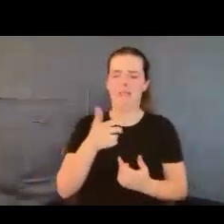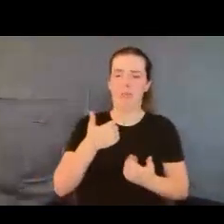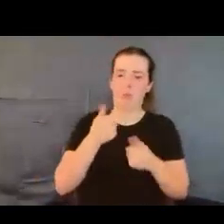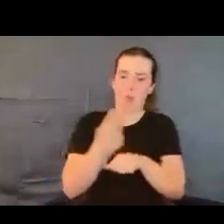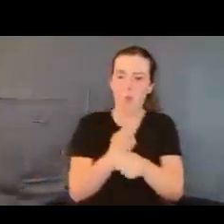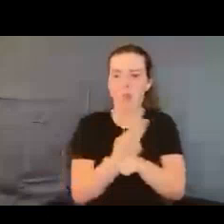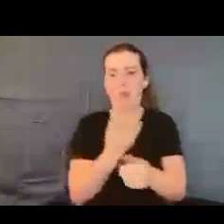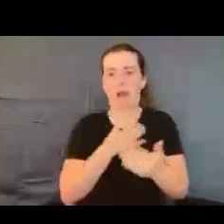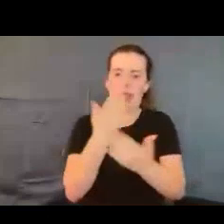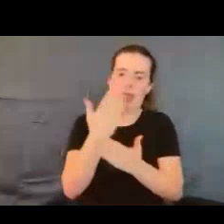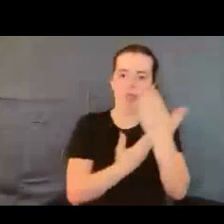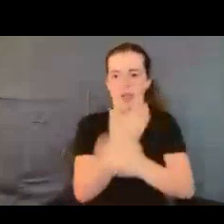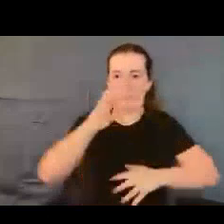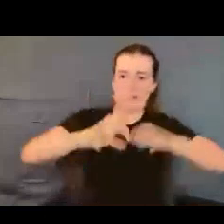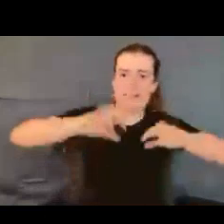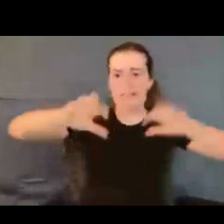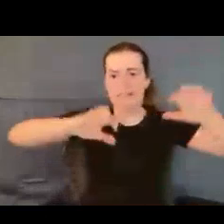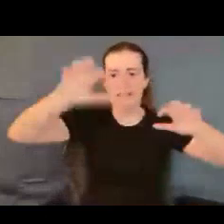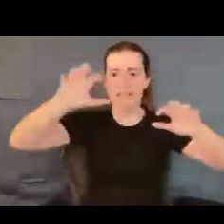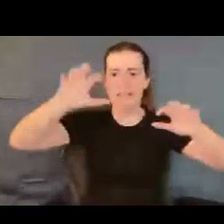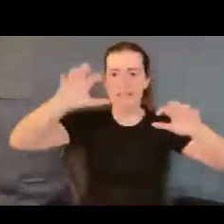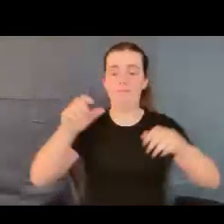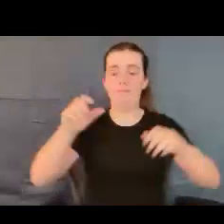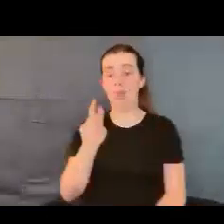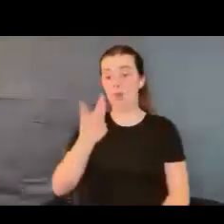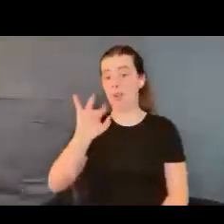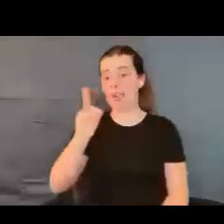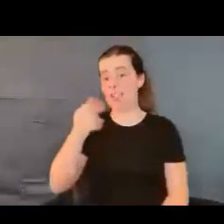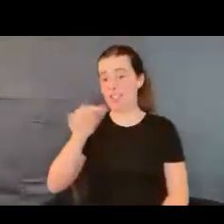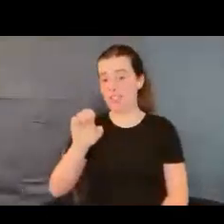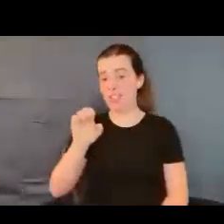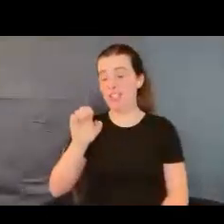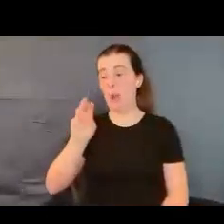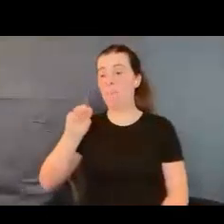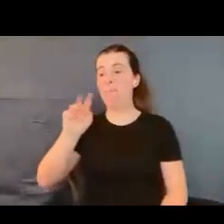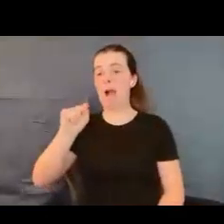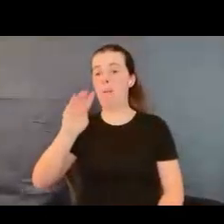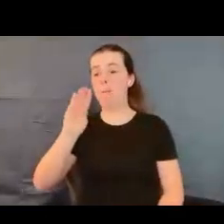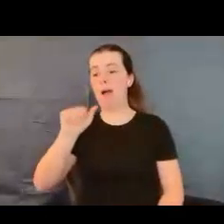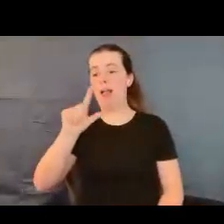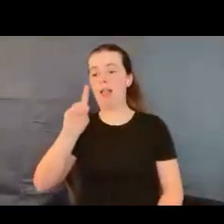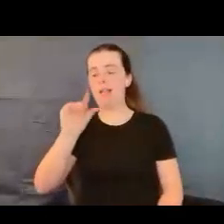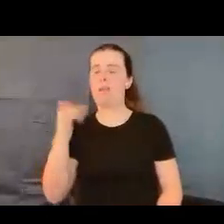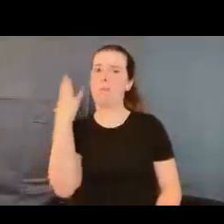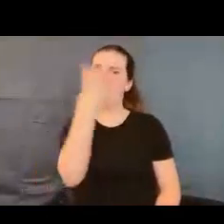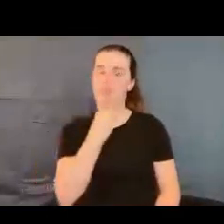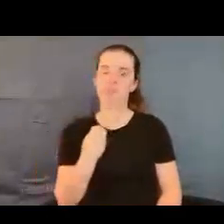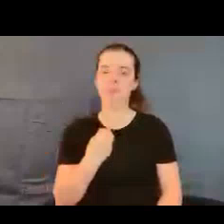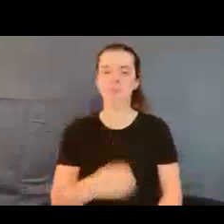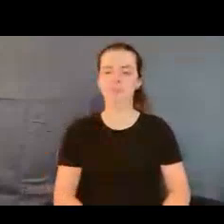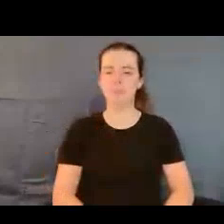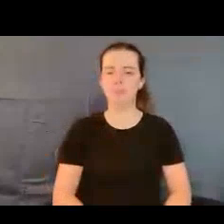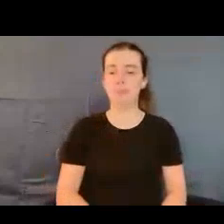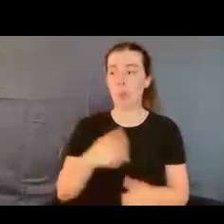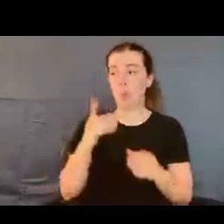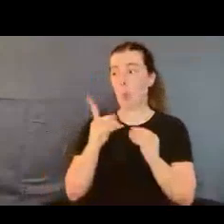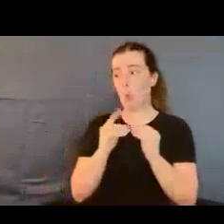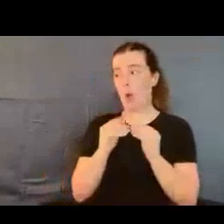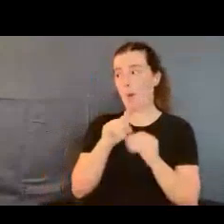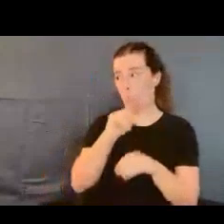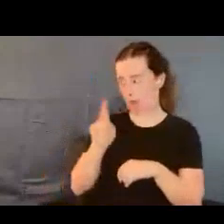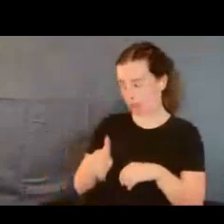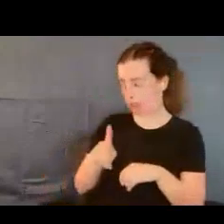that. The ridge on Mount Baldy is beautiful. It's like actually pretty wide open. So, And then one more question.